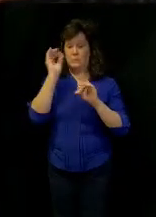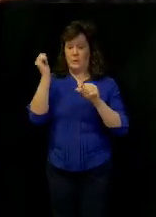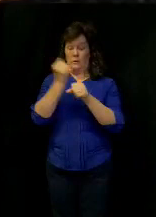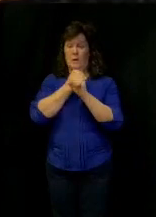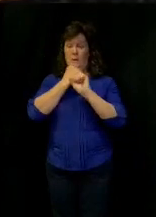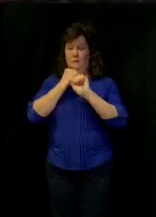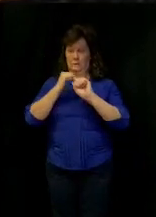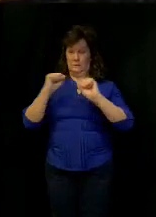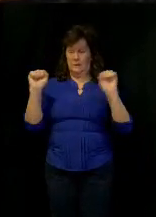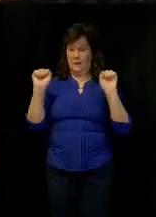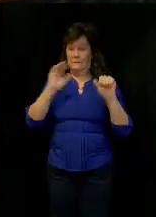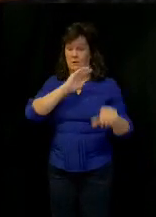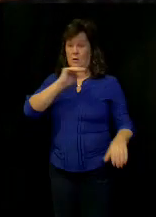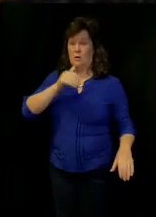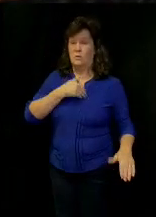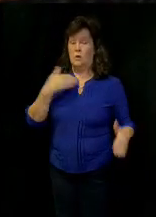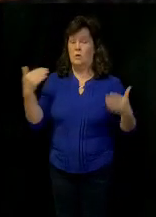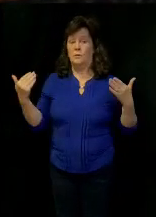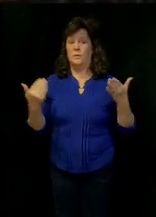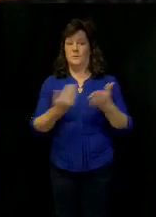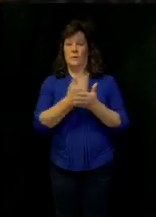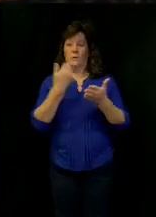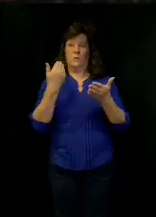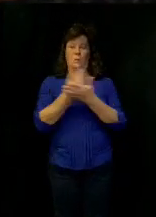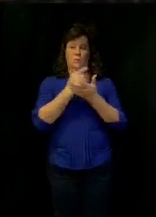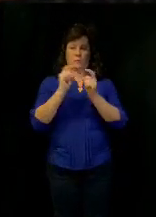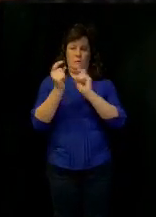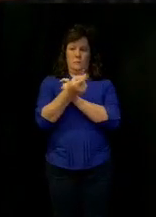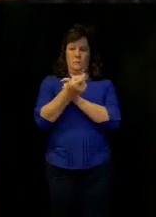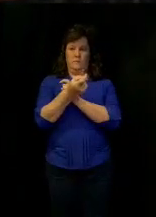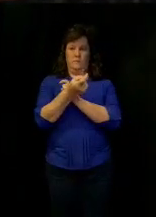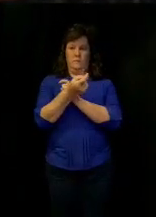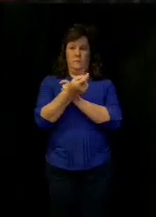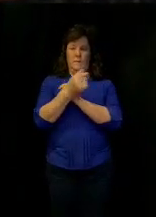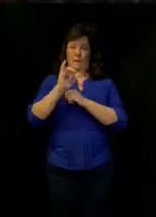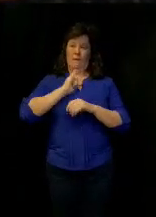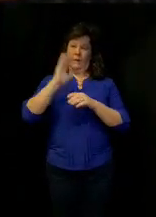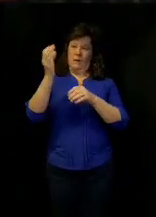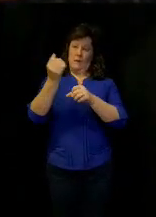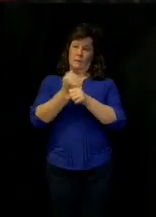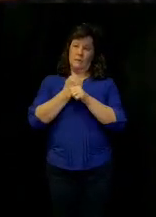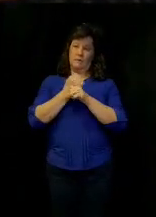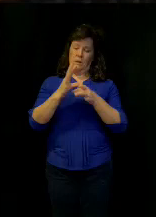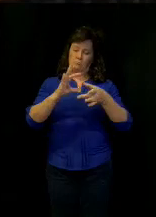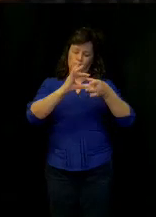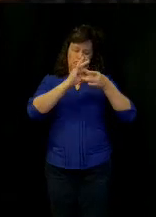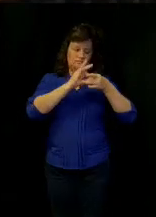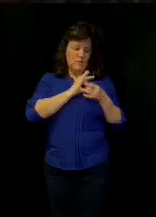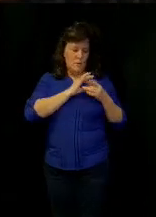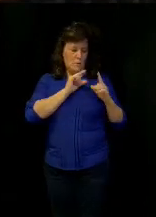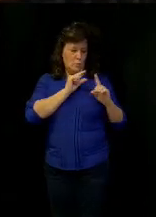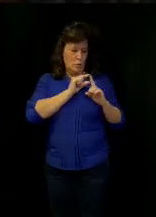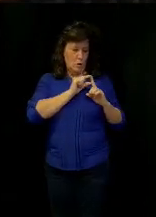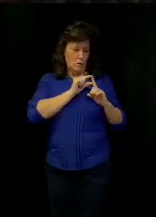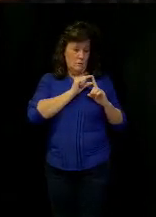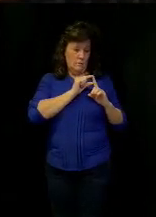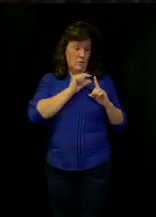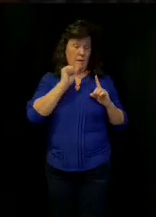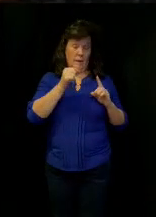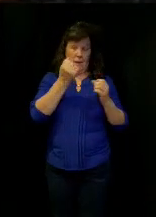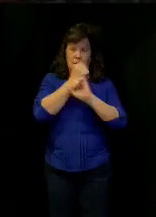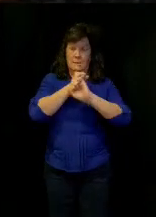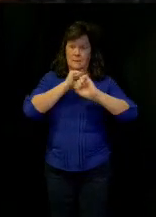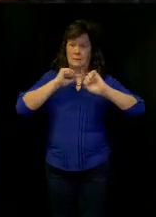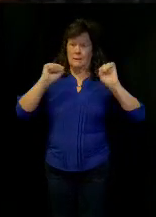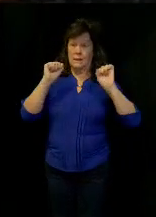soul is being renewed. So I'm receiving the implanted word, which is able to save or